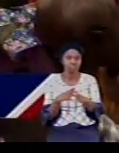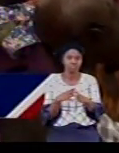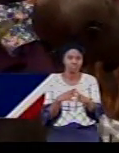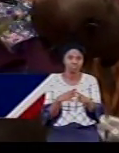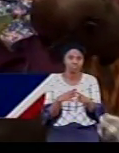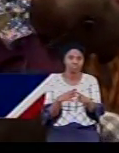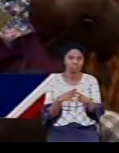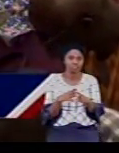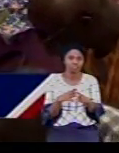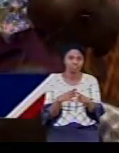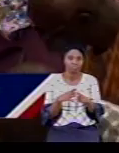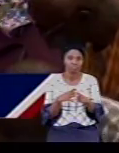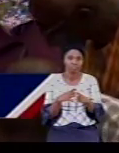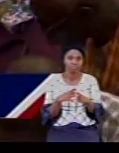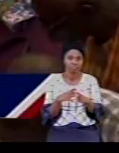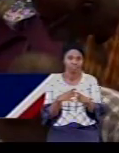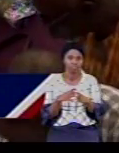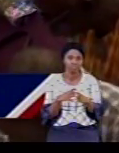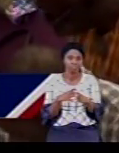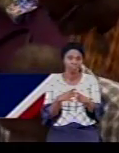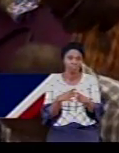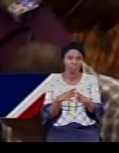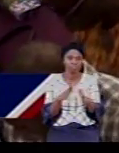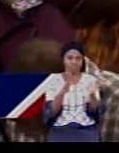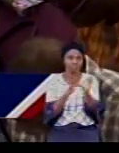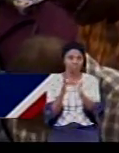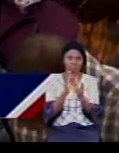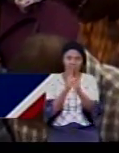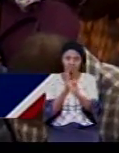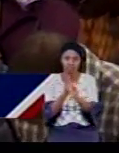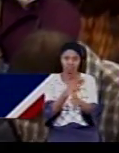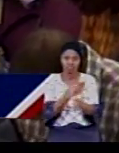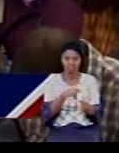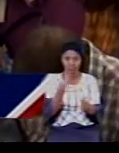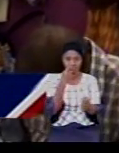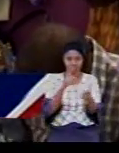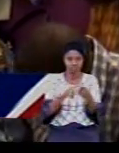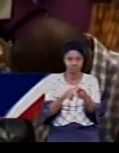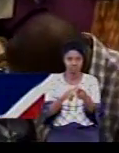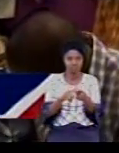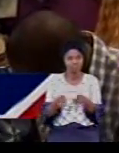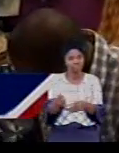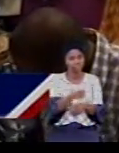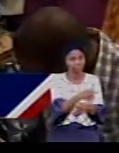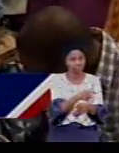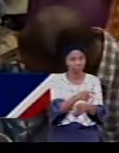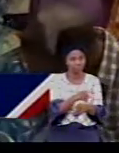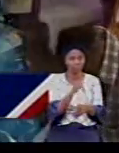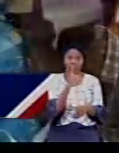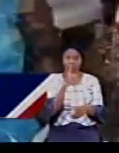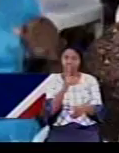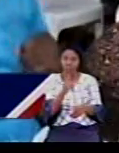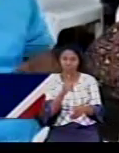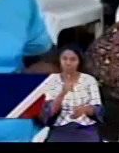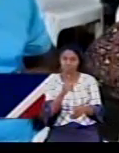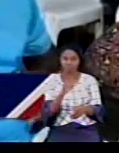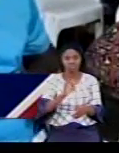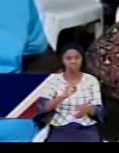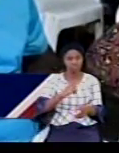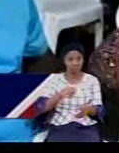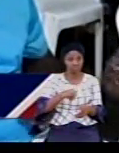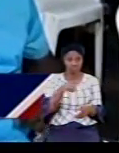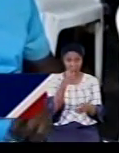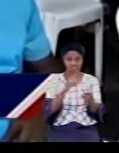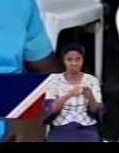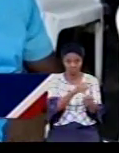Matthew 21, verse 21. Jesus answered and said unto them, verily